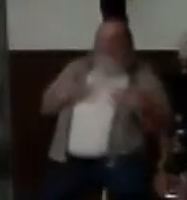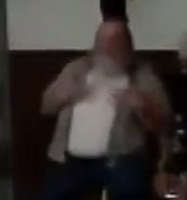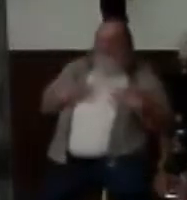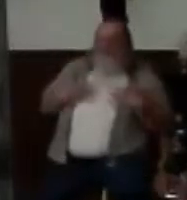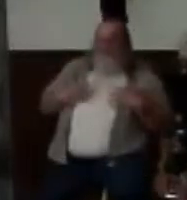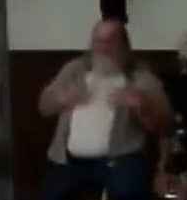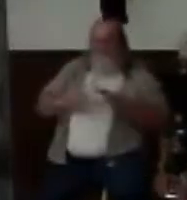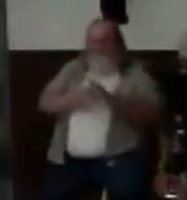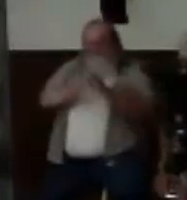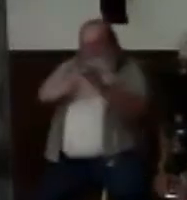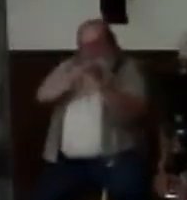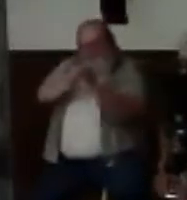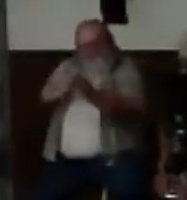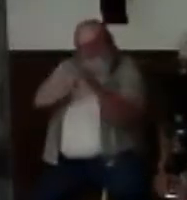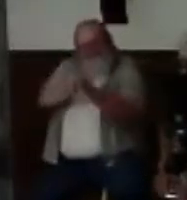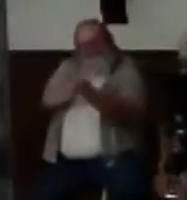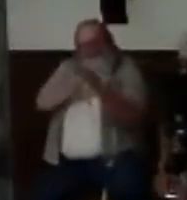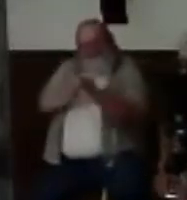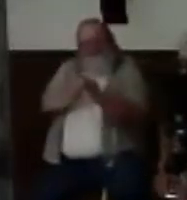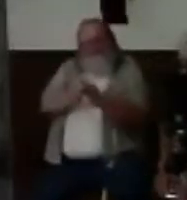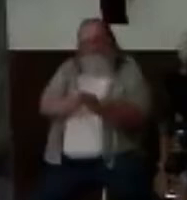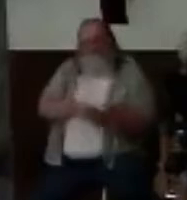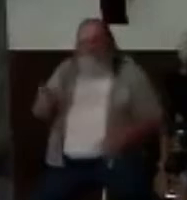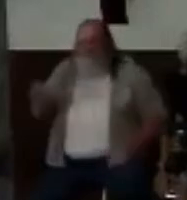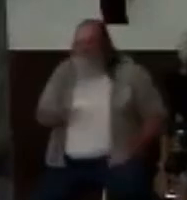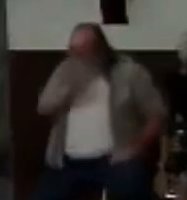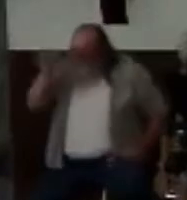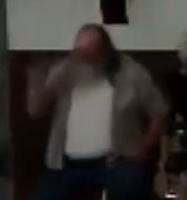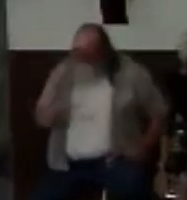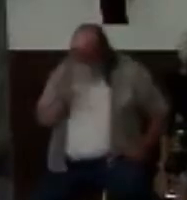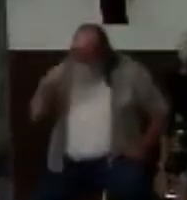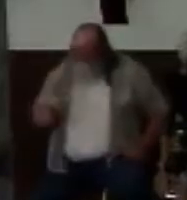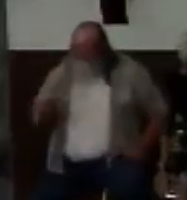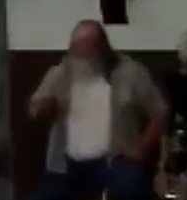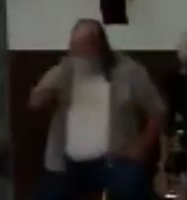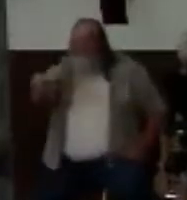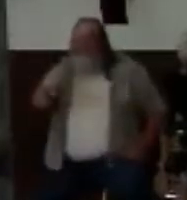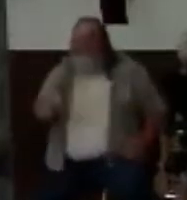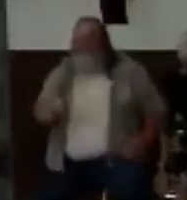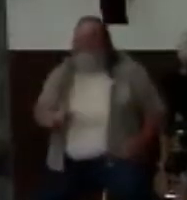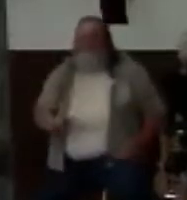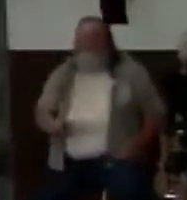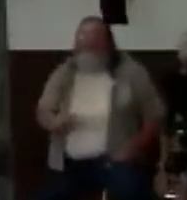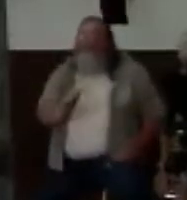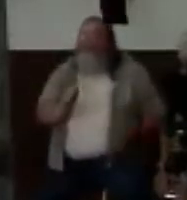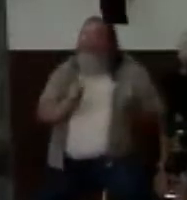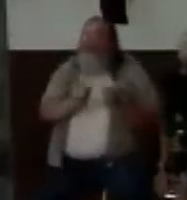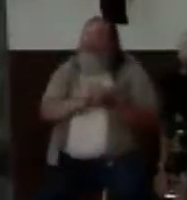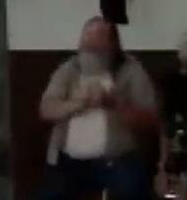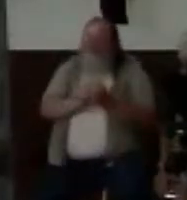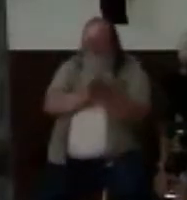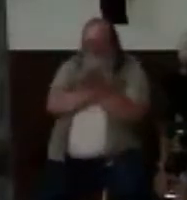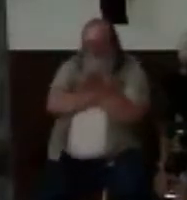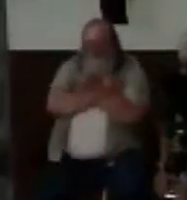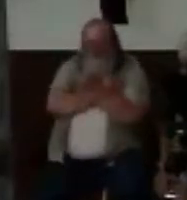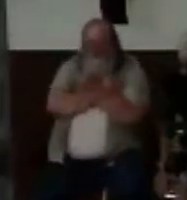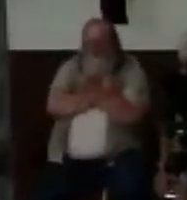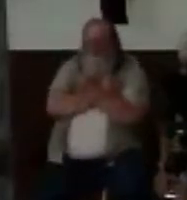forever, eternity to begin, reunited with the loved one that loved Jesus.